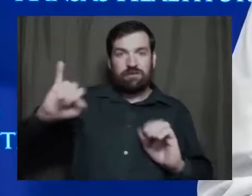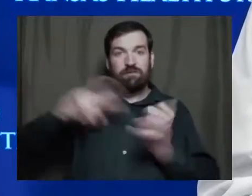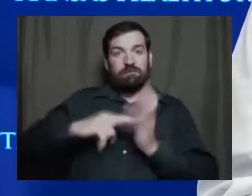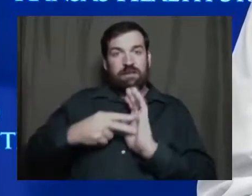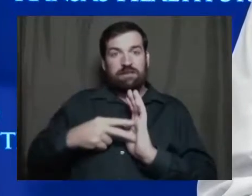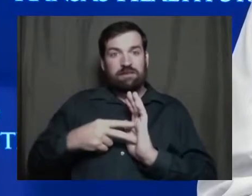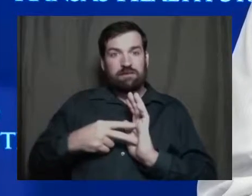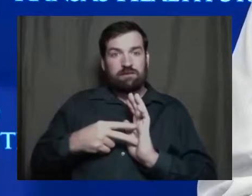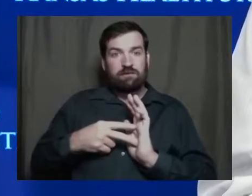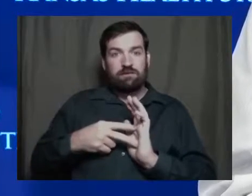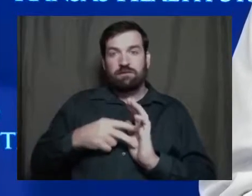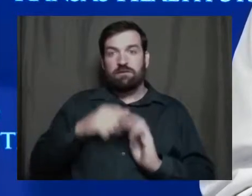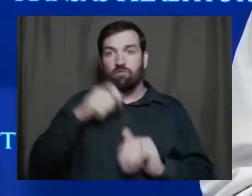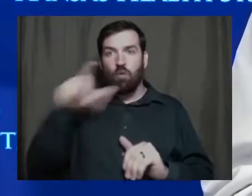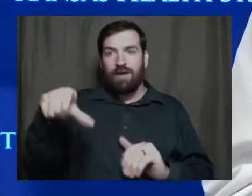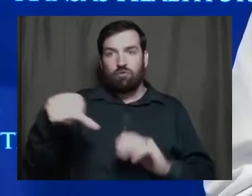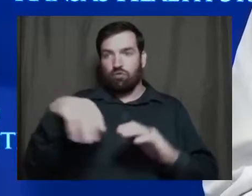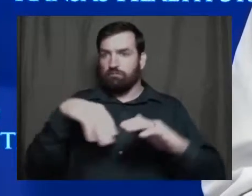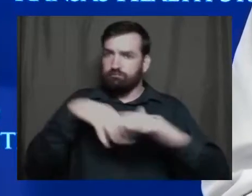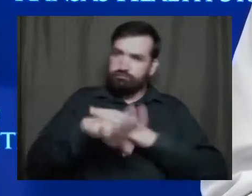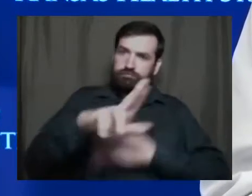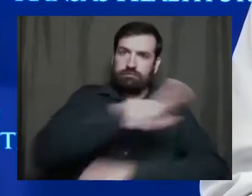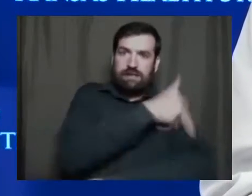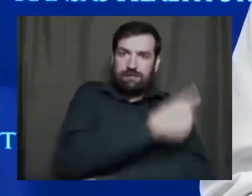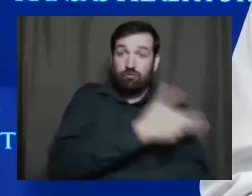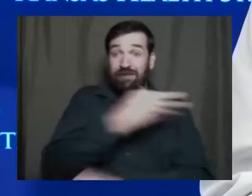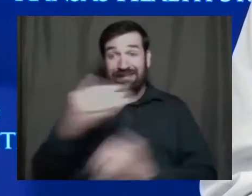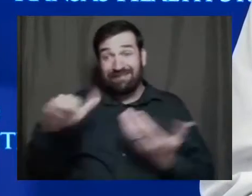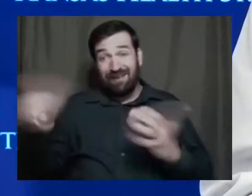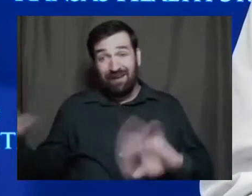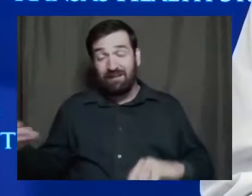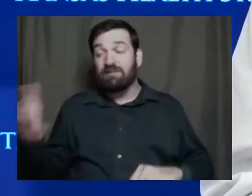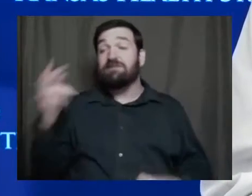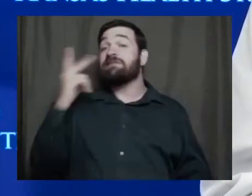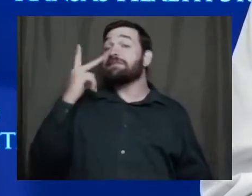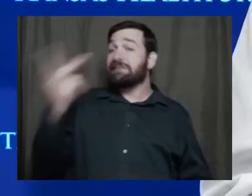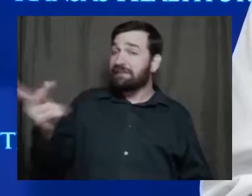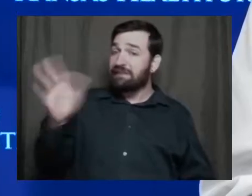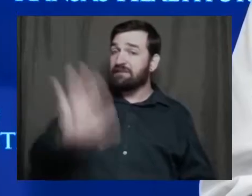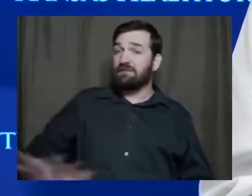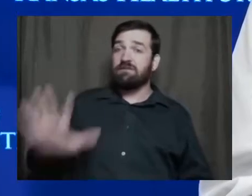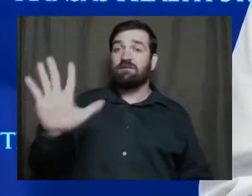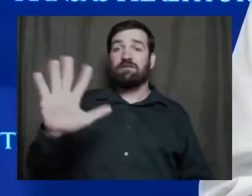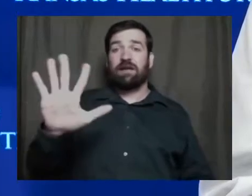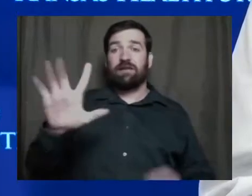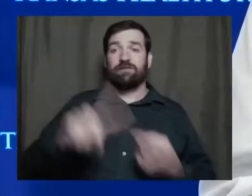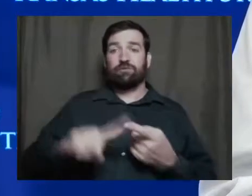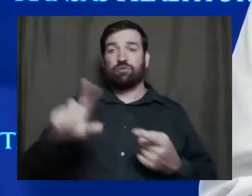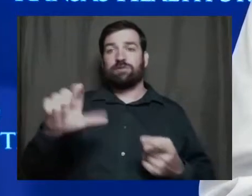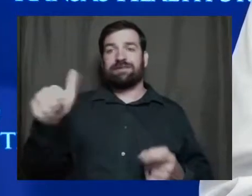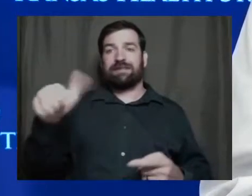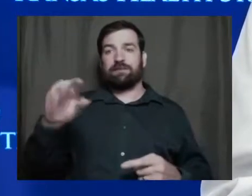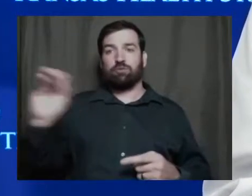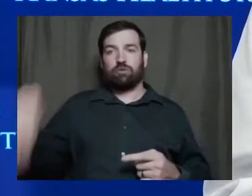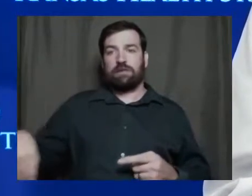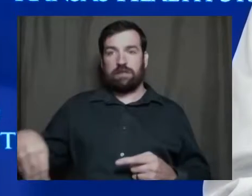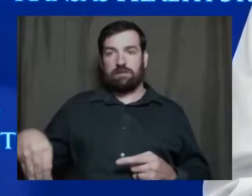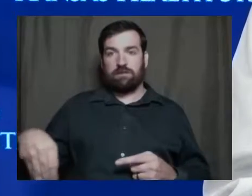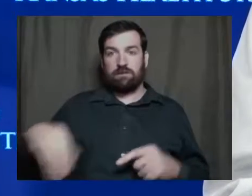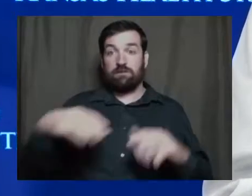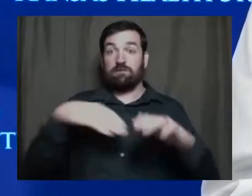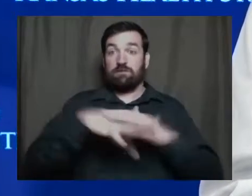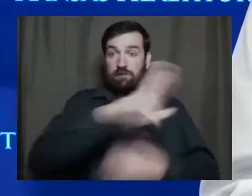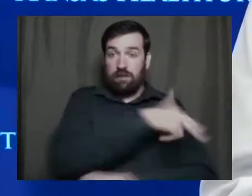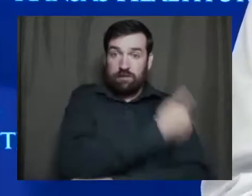really hospitalized and die. Now, we are seeing about 10%, 5 to 10% of our patients who are admitted are people who have been